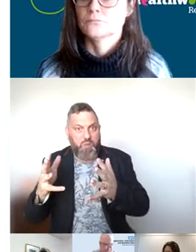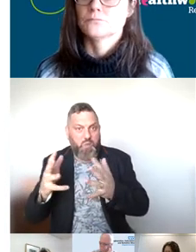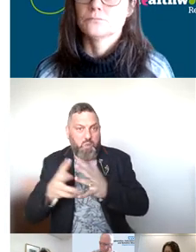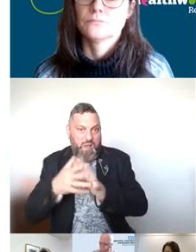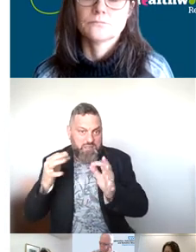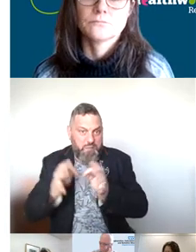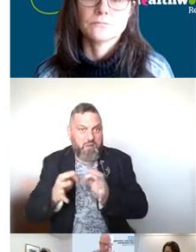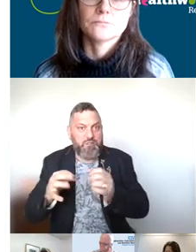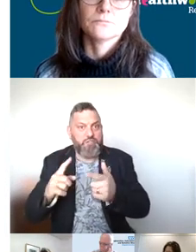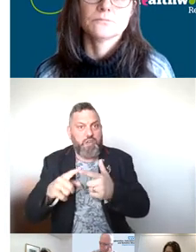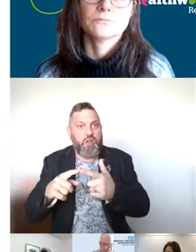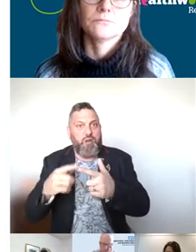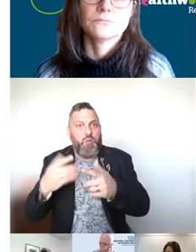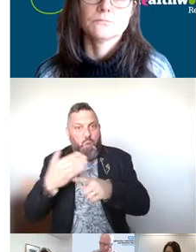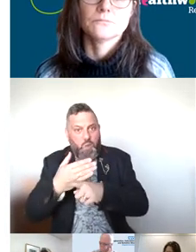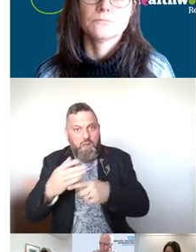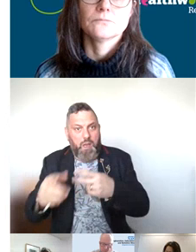and Wokingham.